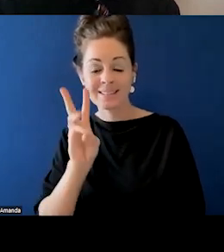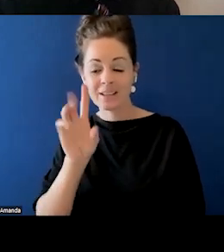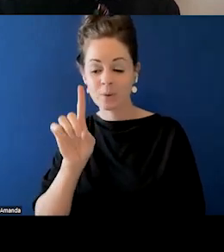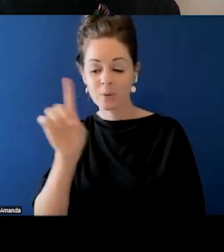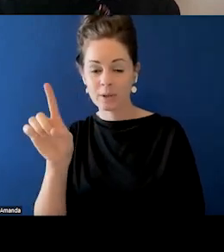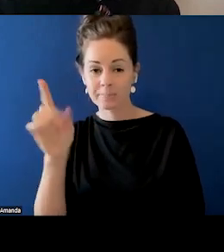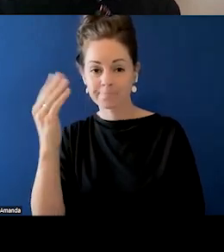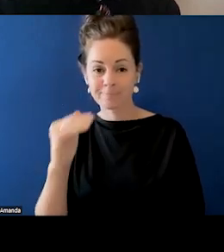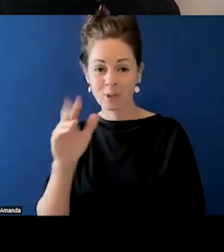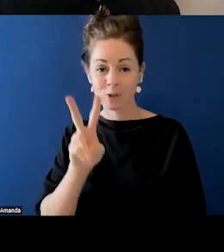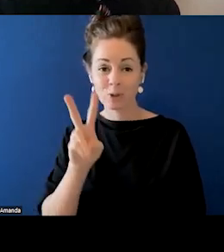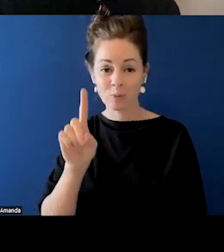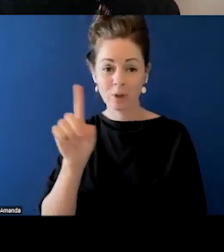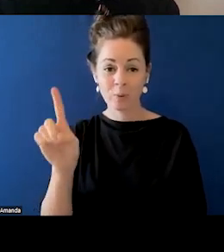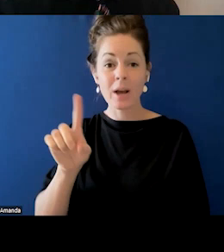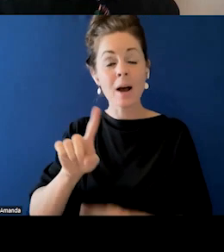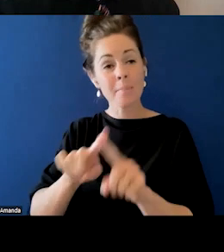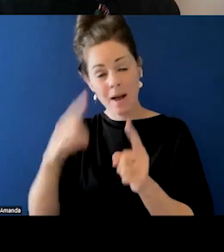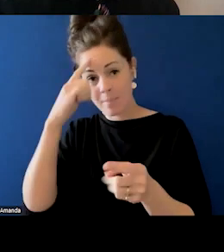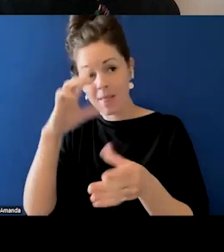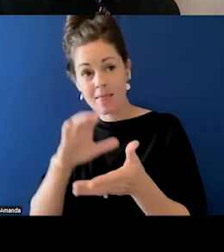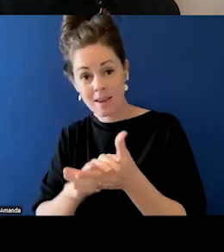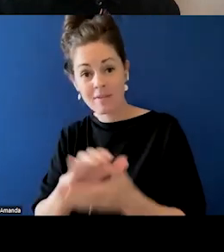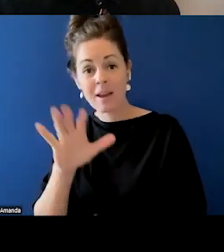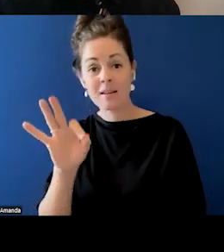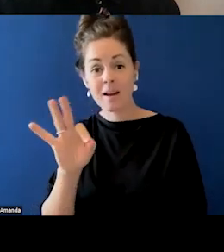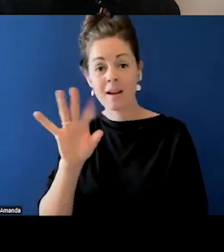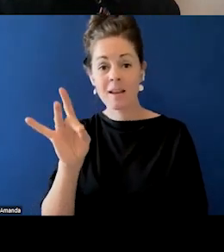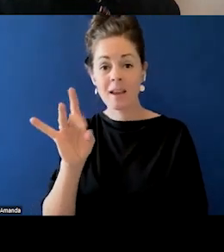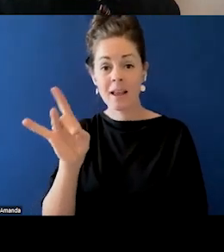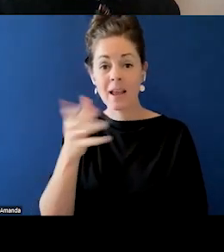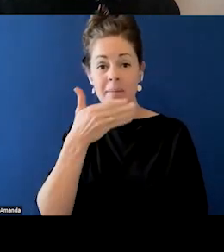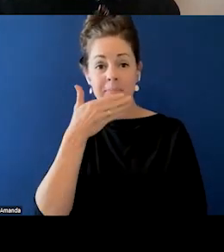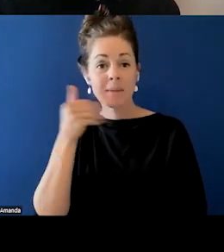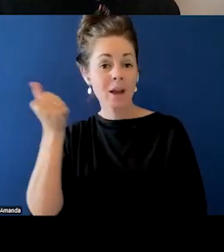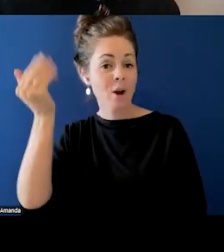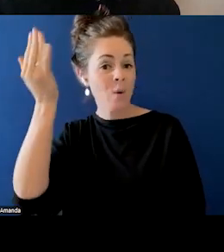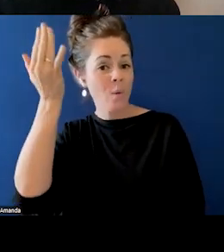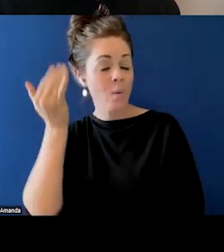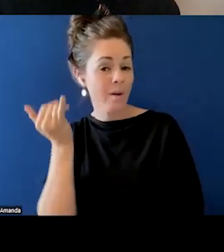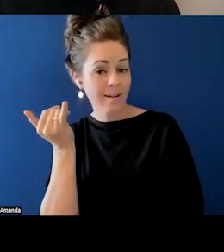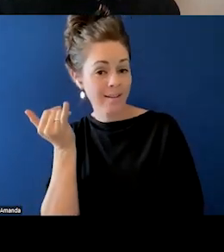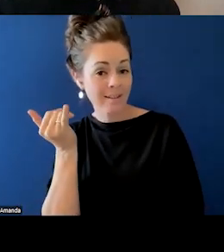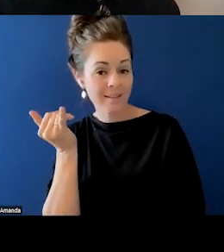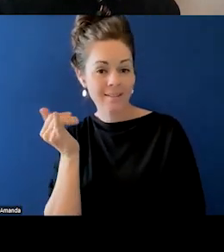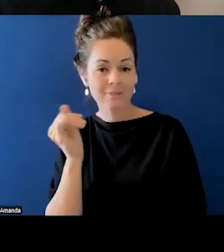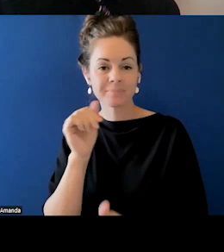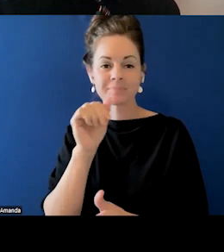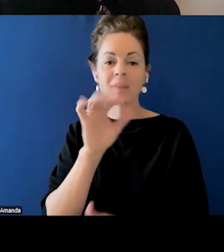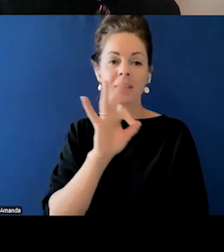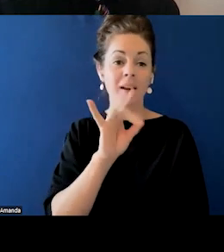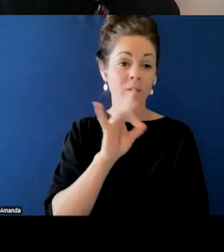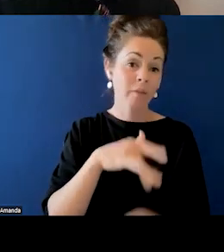211, but believed that 988 was better because, and you have choices: A, 988 was